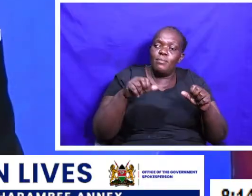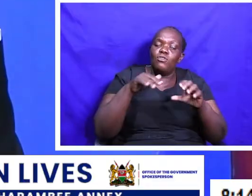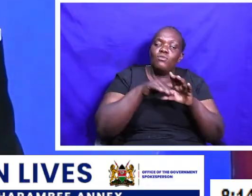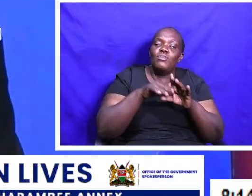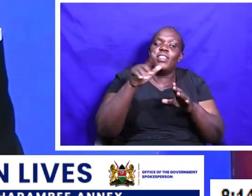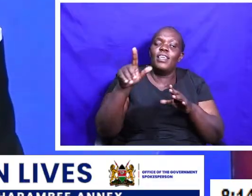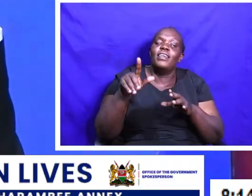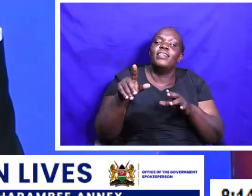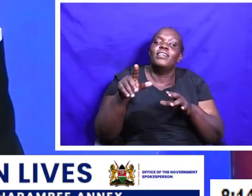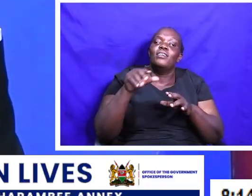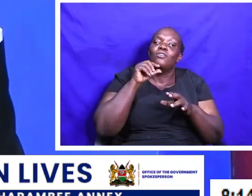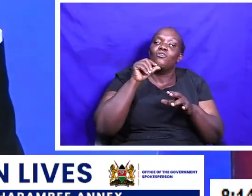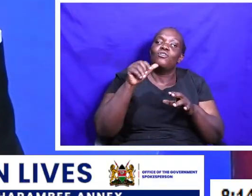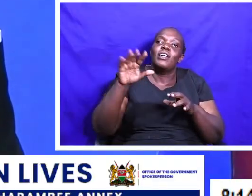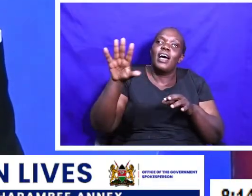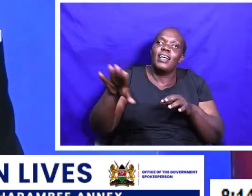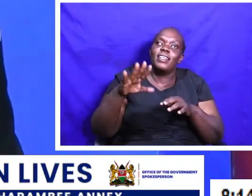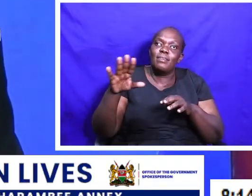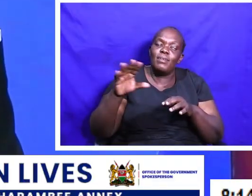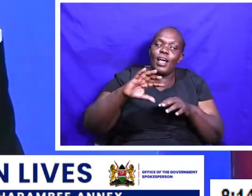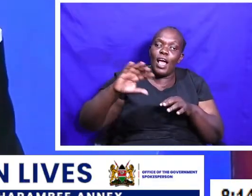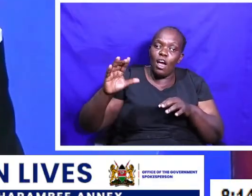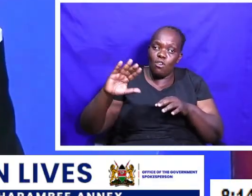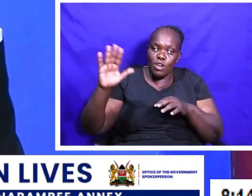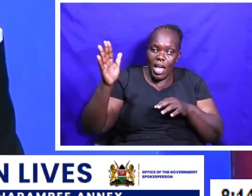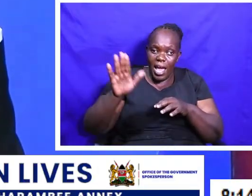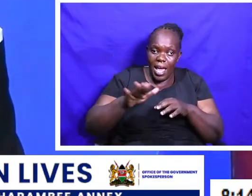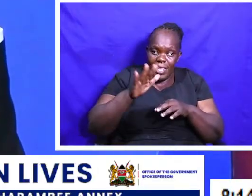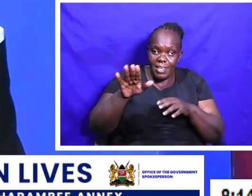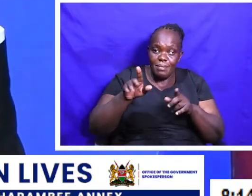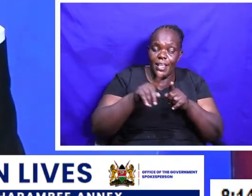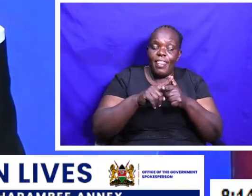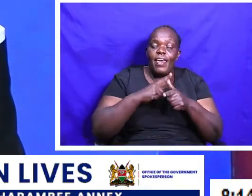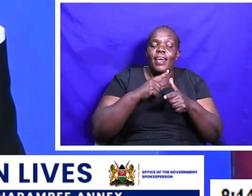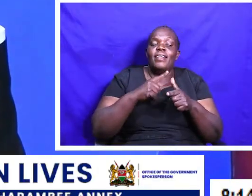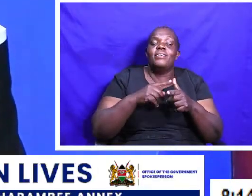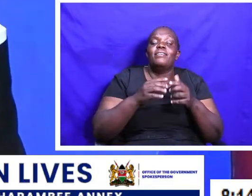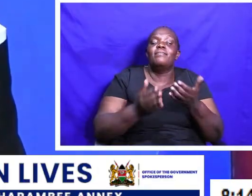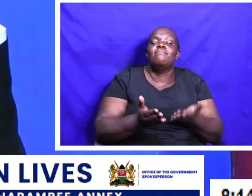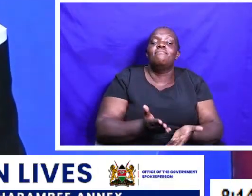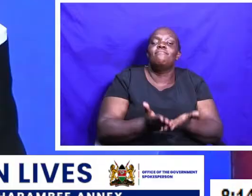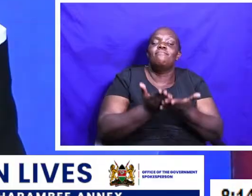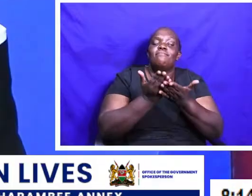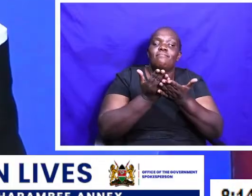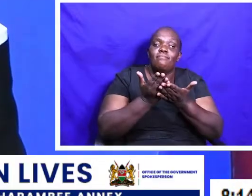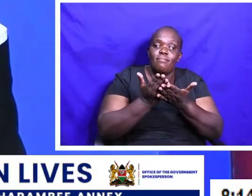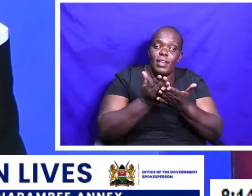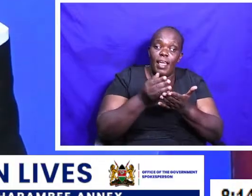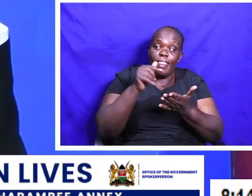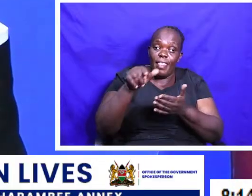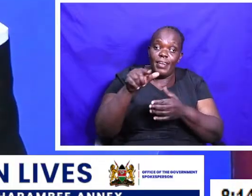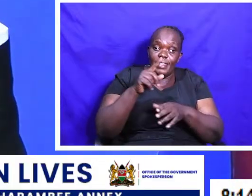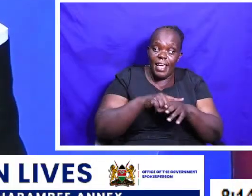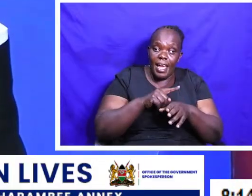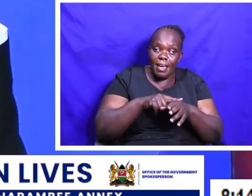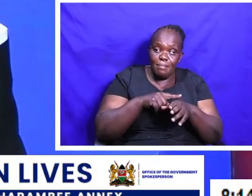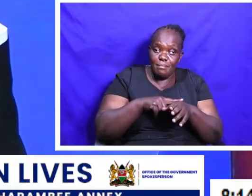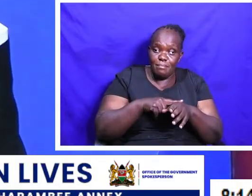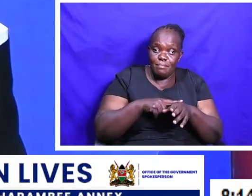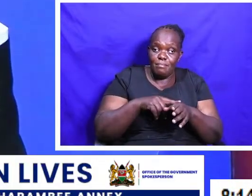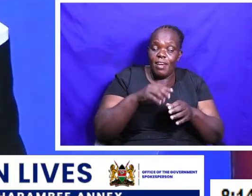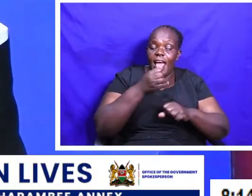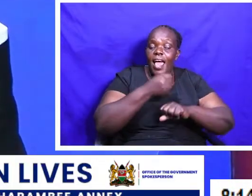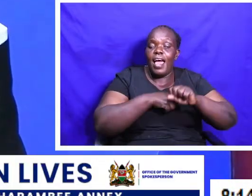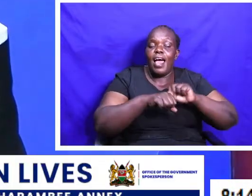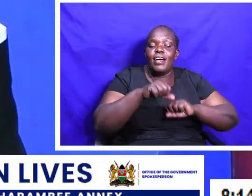put that and put it up to the assembly, the county assembly. And then I was promoted. During that time, I